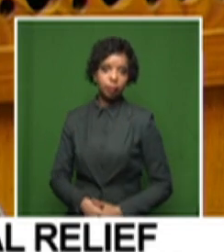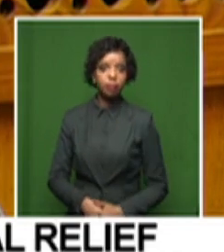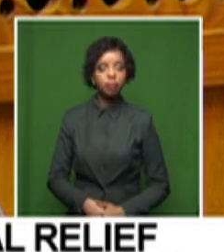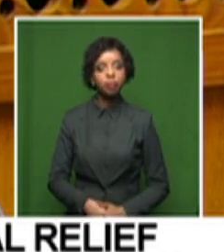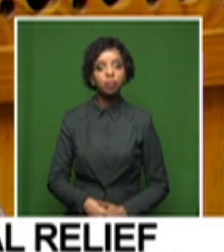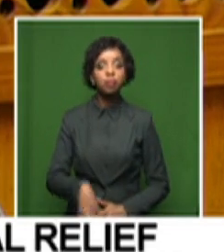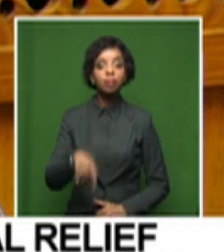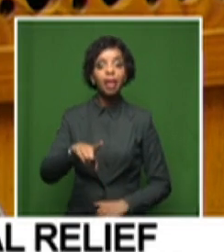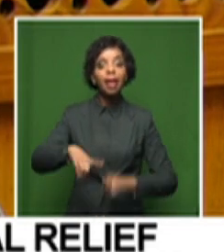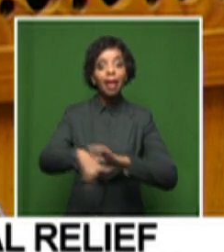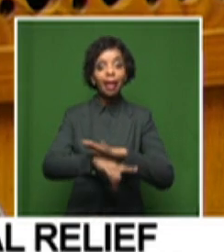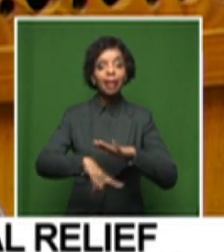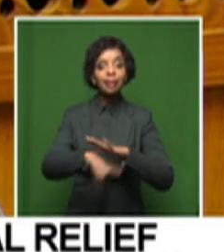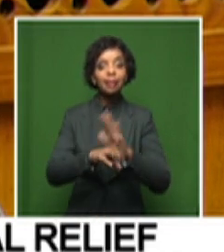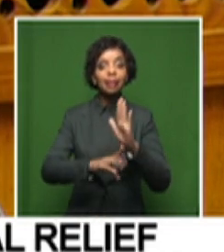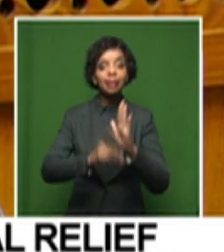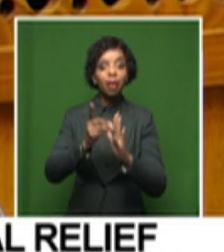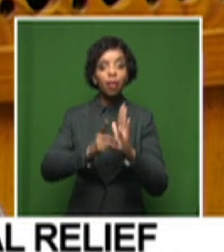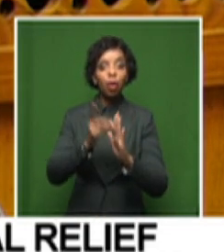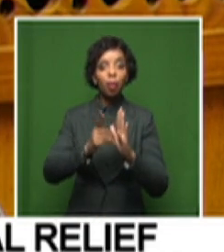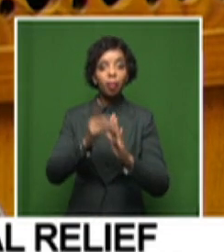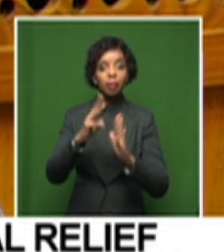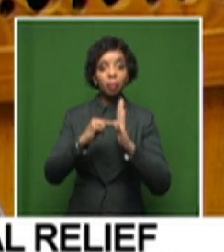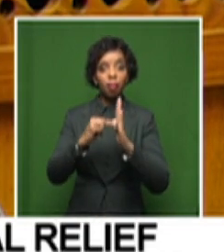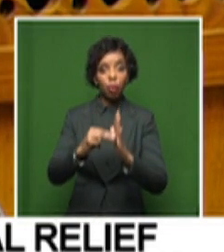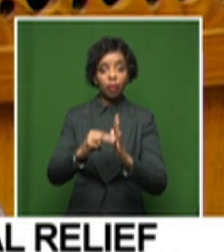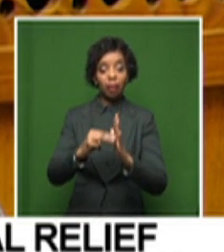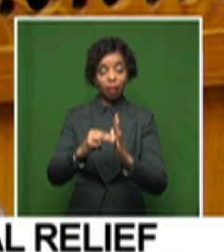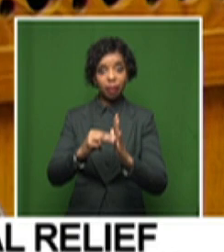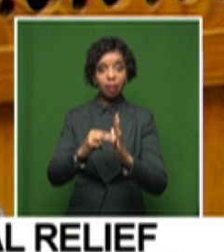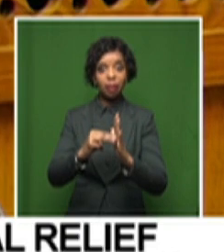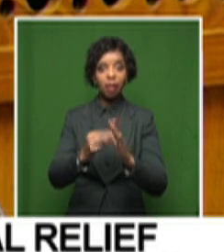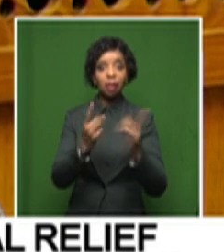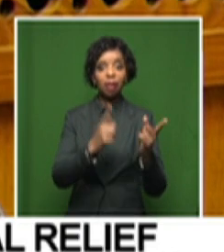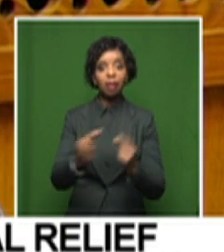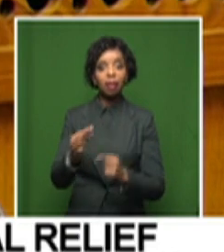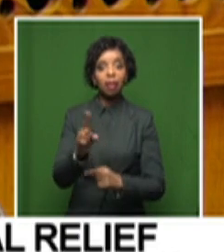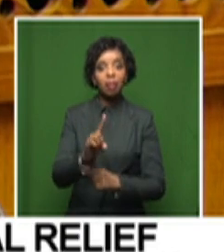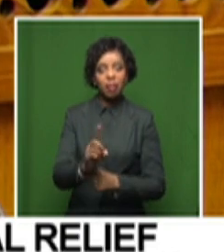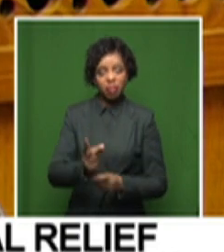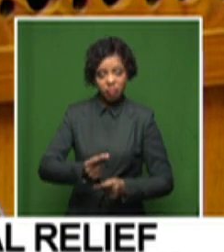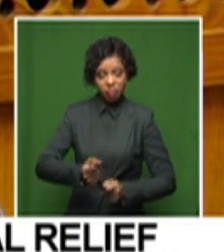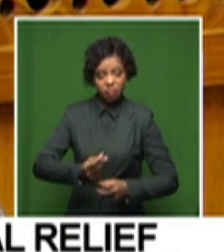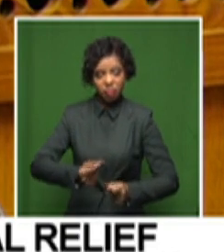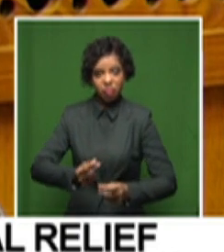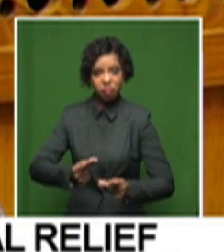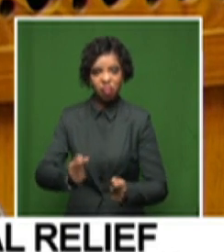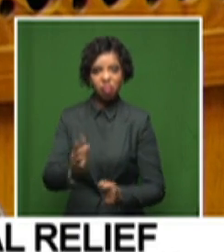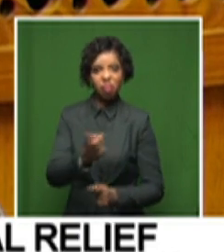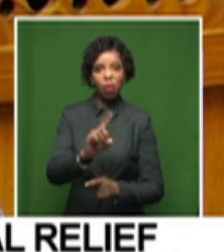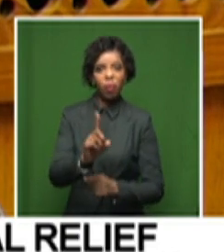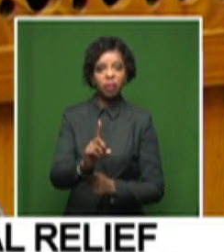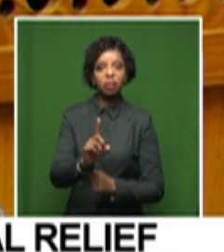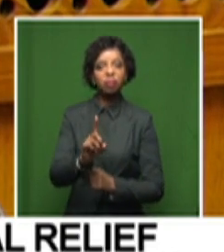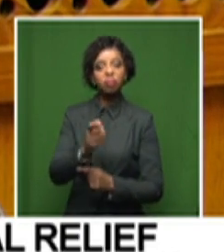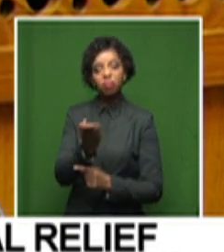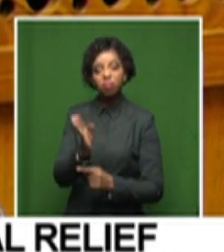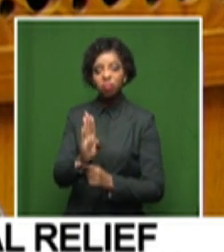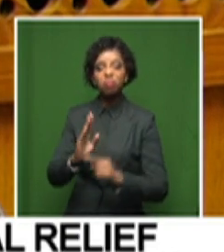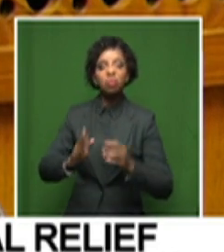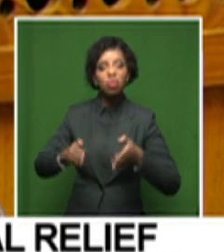model will fast track infrastructure and general socio-economic